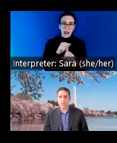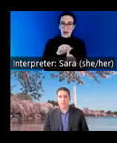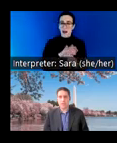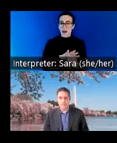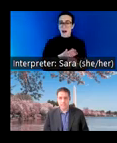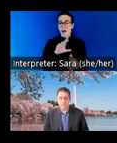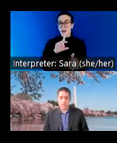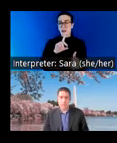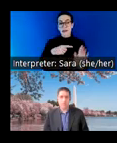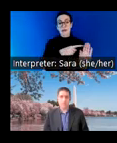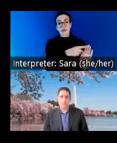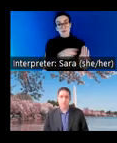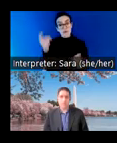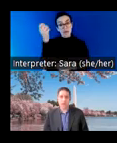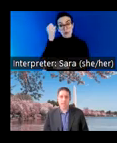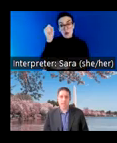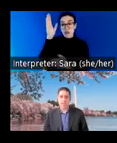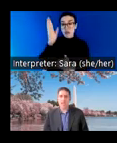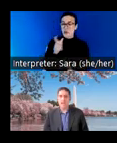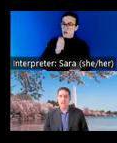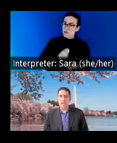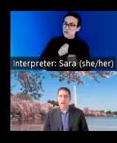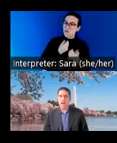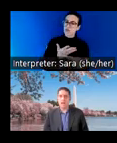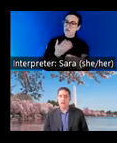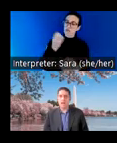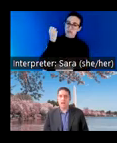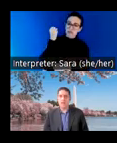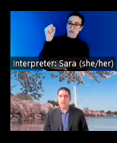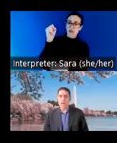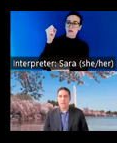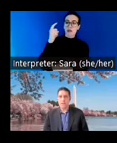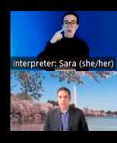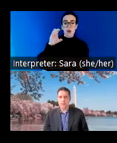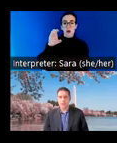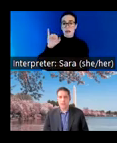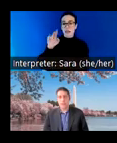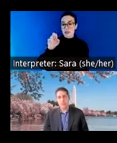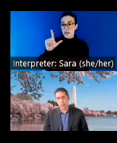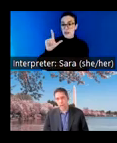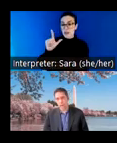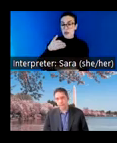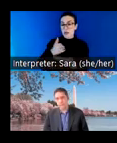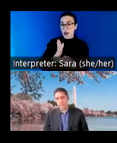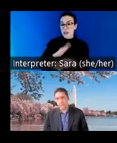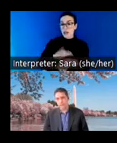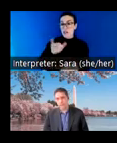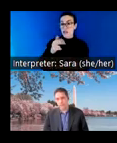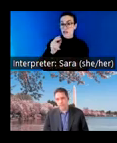were raising their voices for civil rights on January 1st,